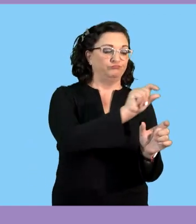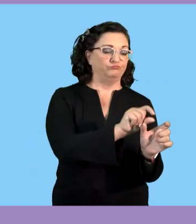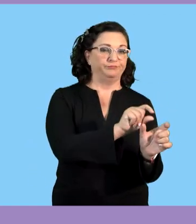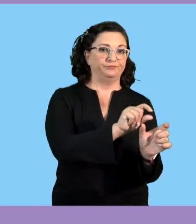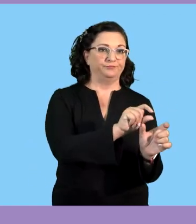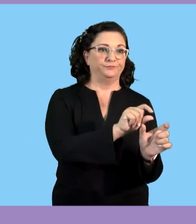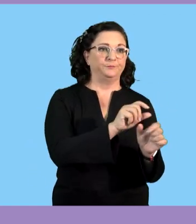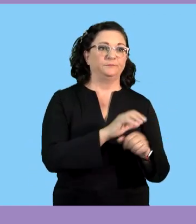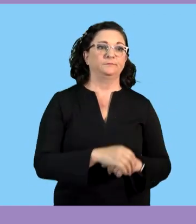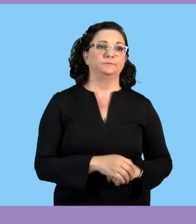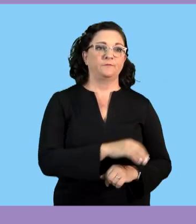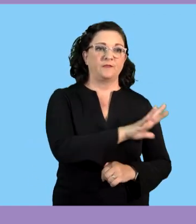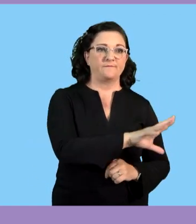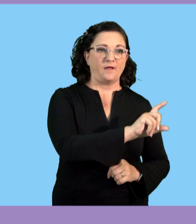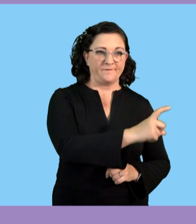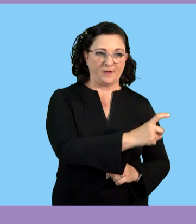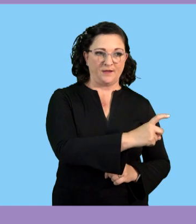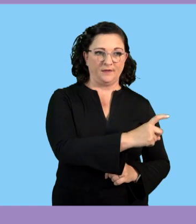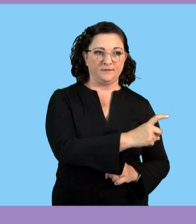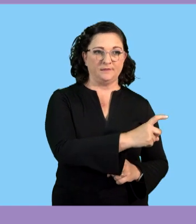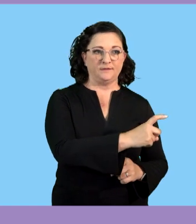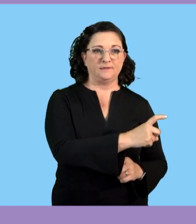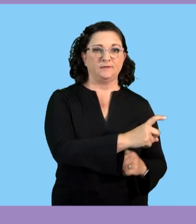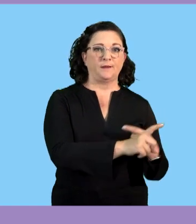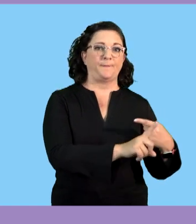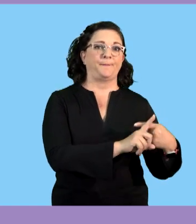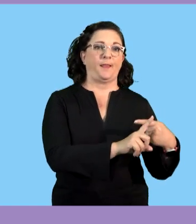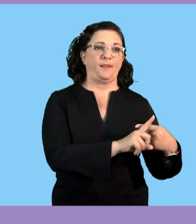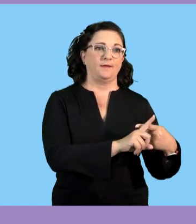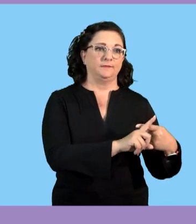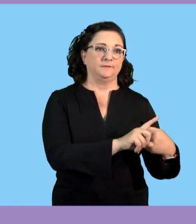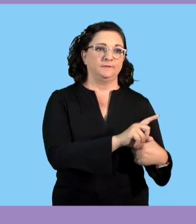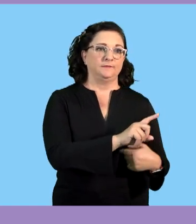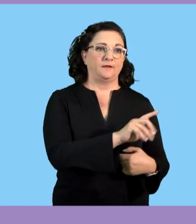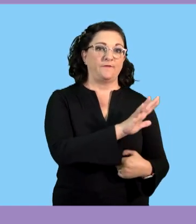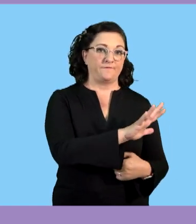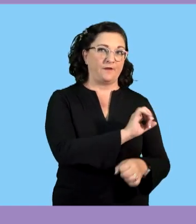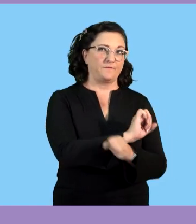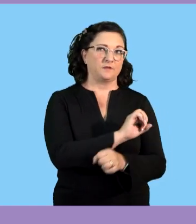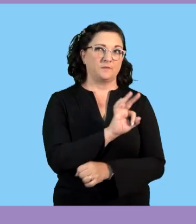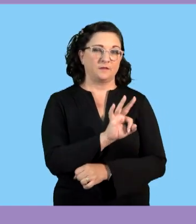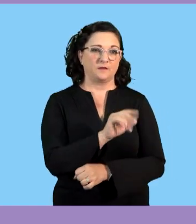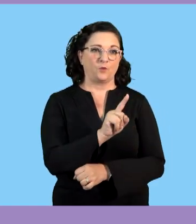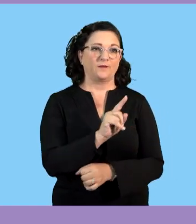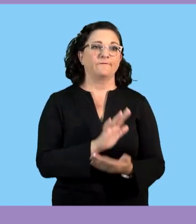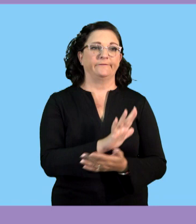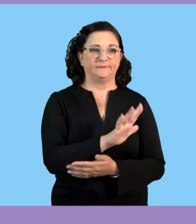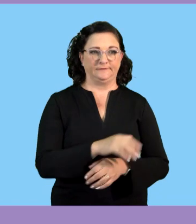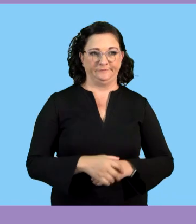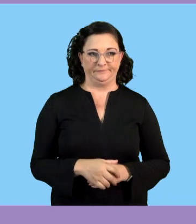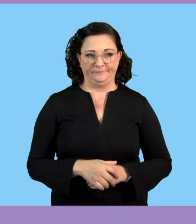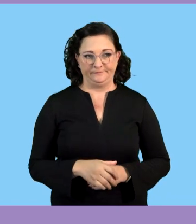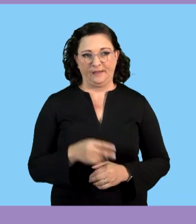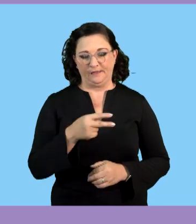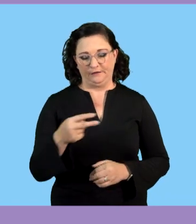those brackets, or that bracket, and that is going to be 5 multiplied by x is 5x, 5 multiplied by 3 is